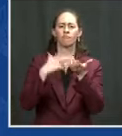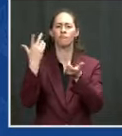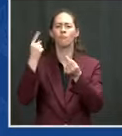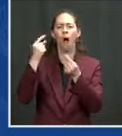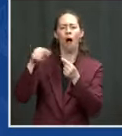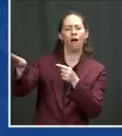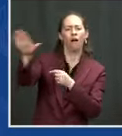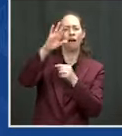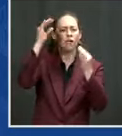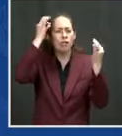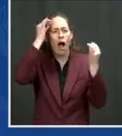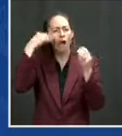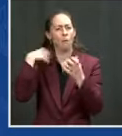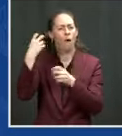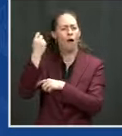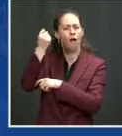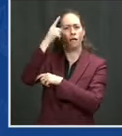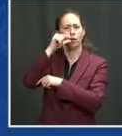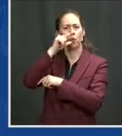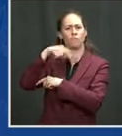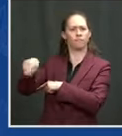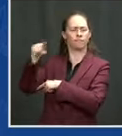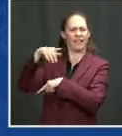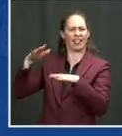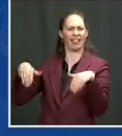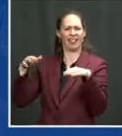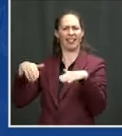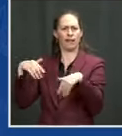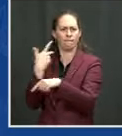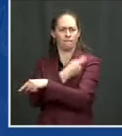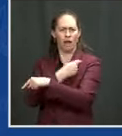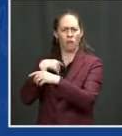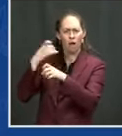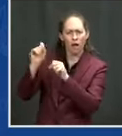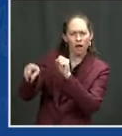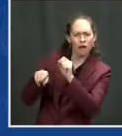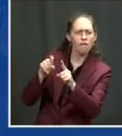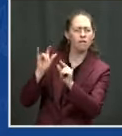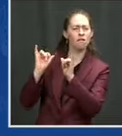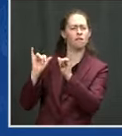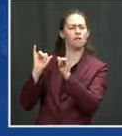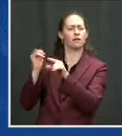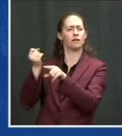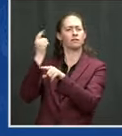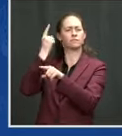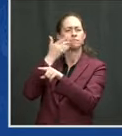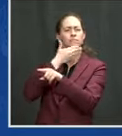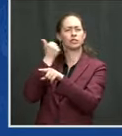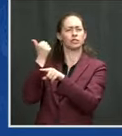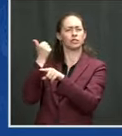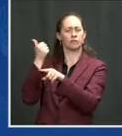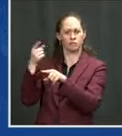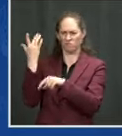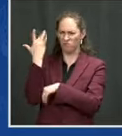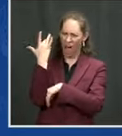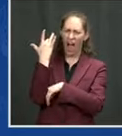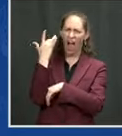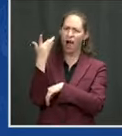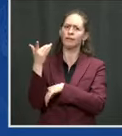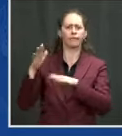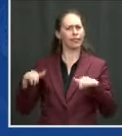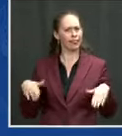that hasn't gotten the vaccine. And I think that's that's really important for everyone to to understand there. We often just talk